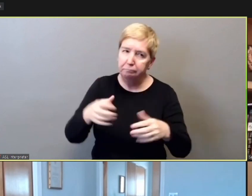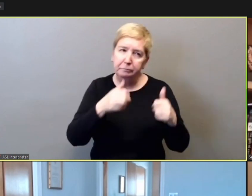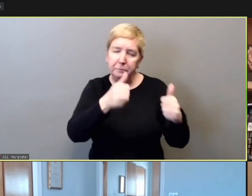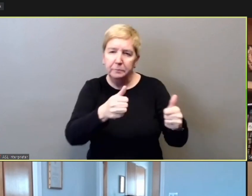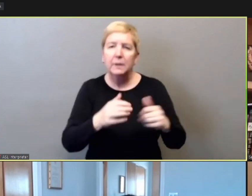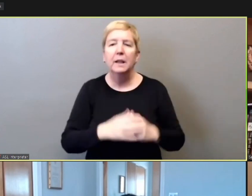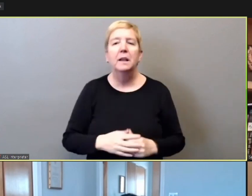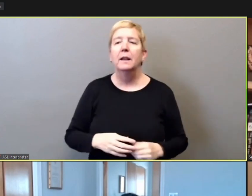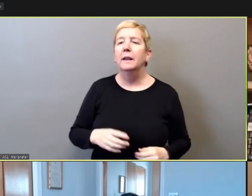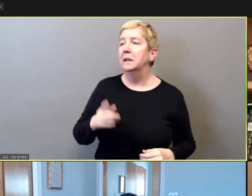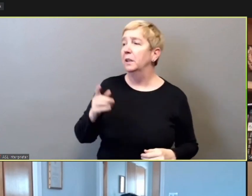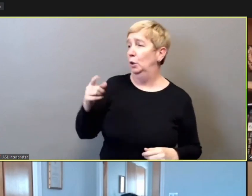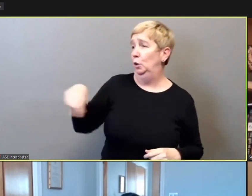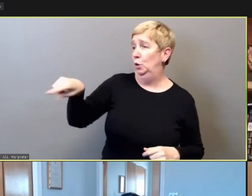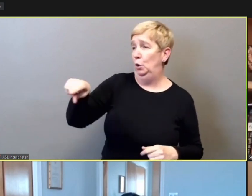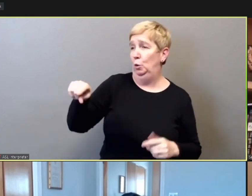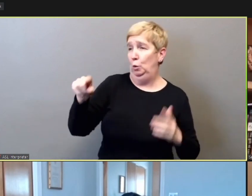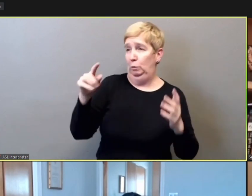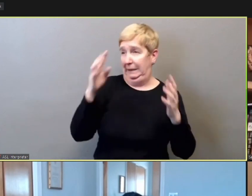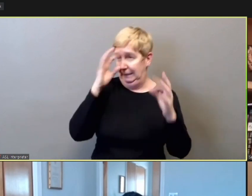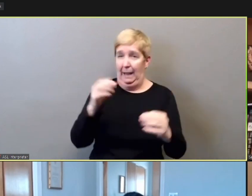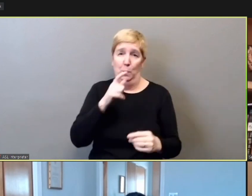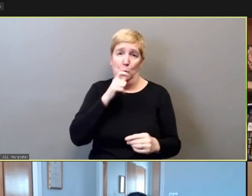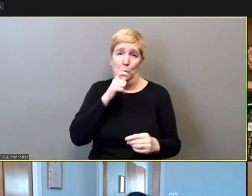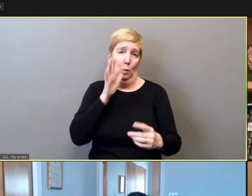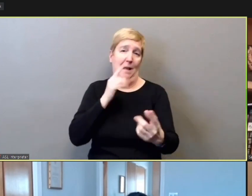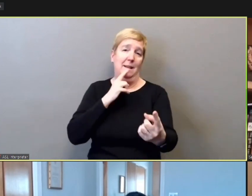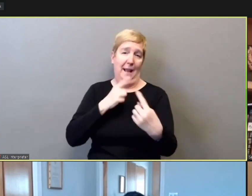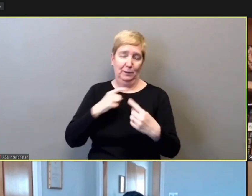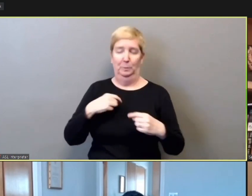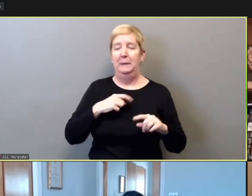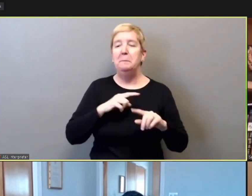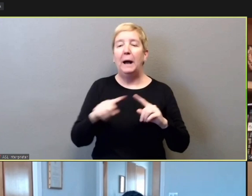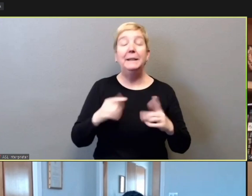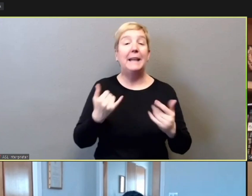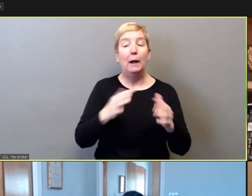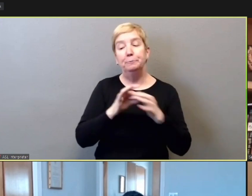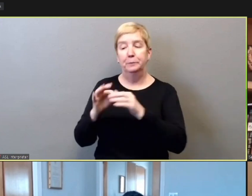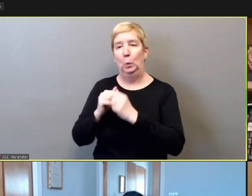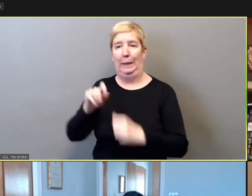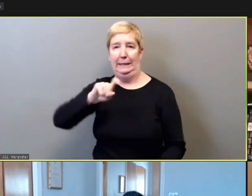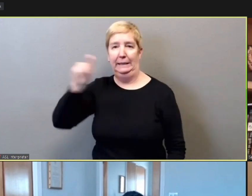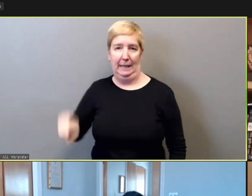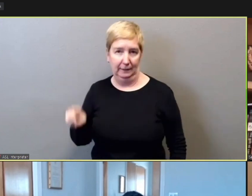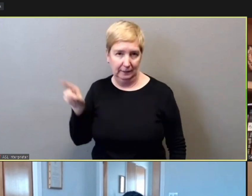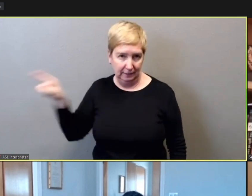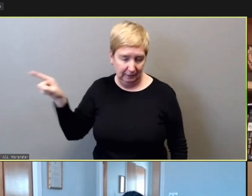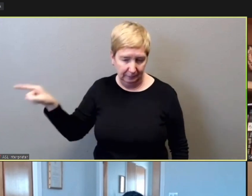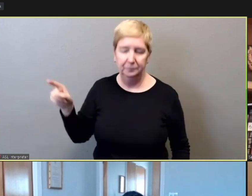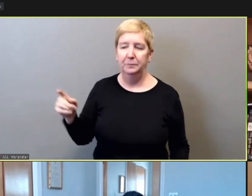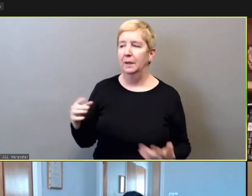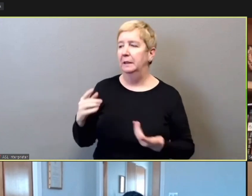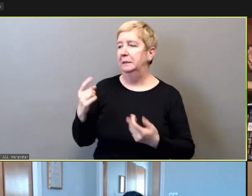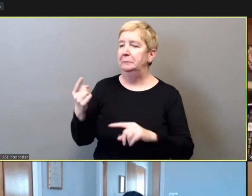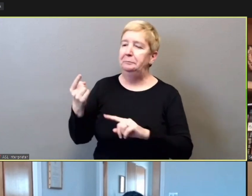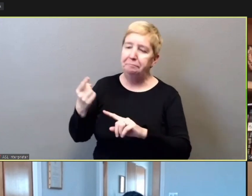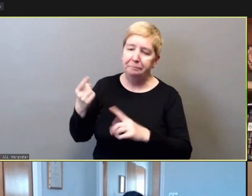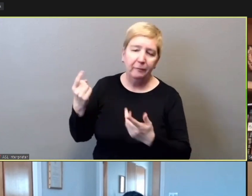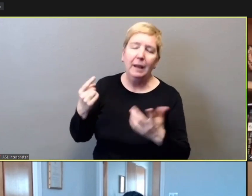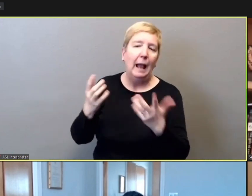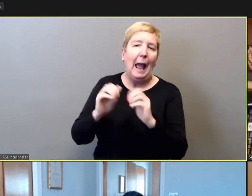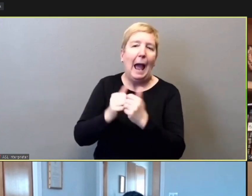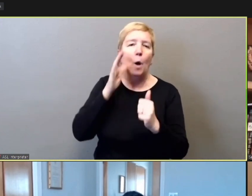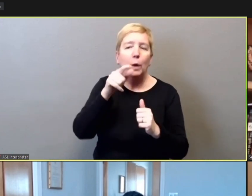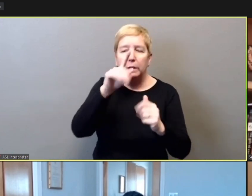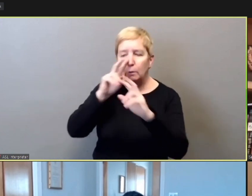Anyone can jump in on this. I'm just curious, as it relates to Texas, over the next weeks and months, what data will you be